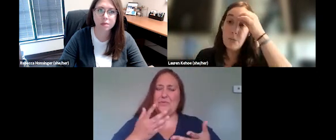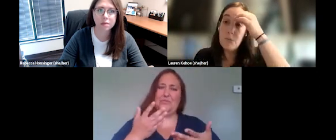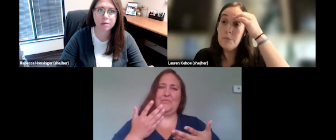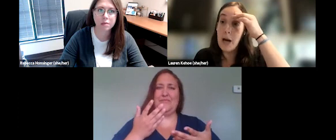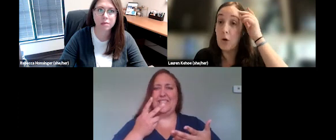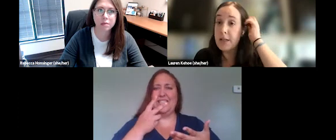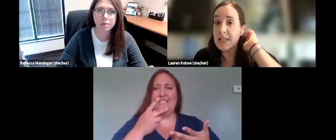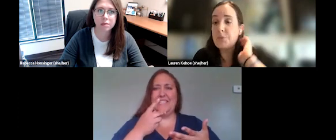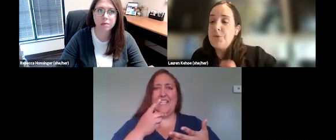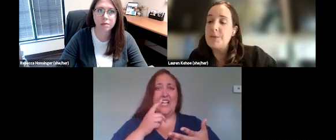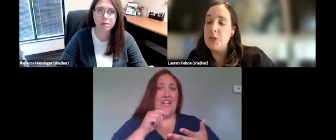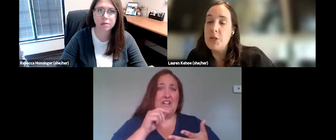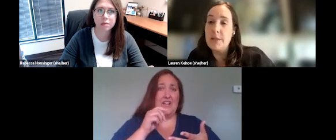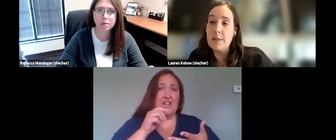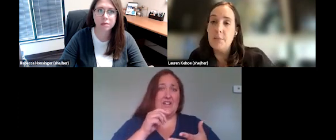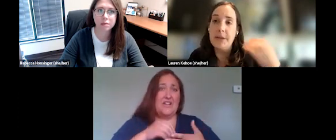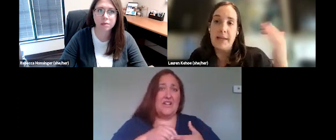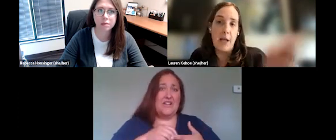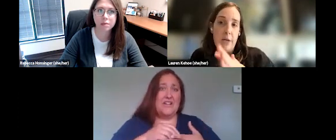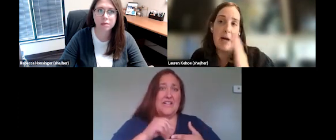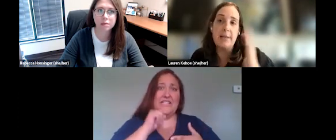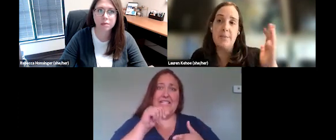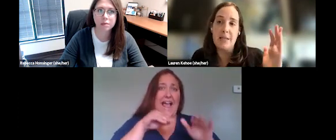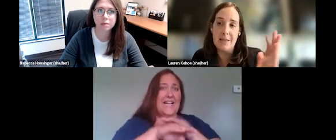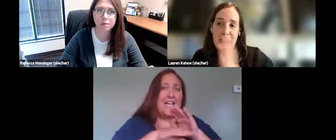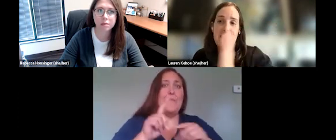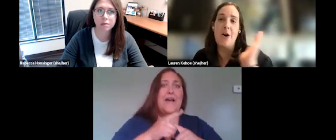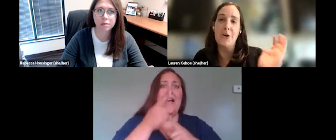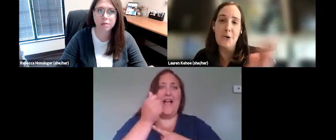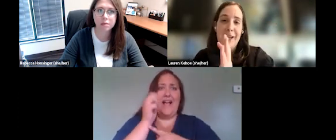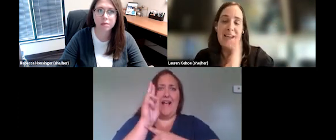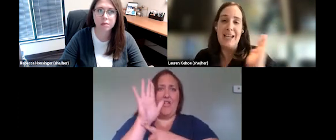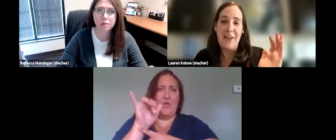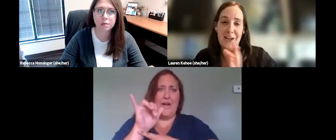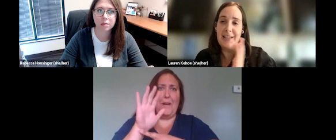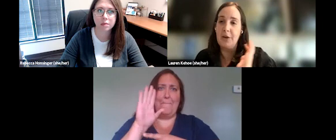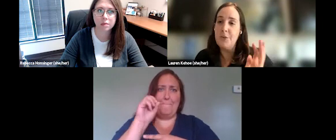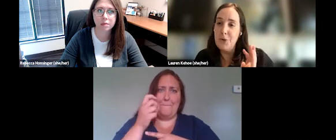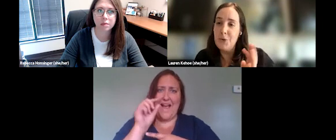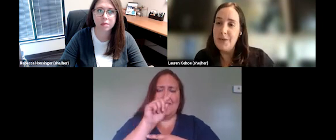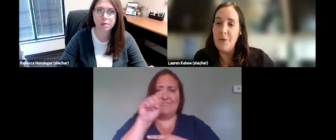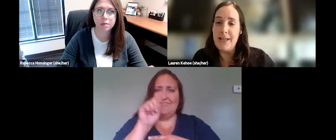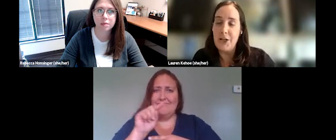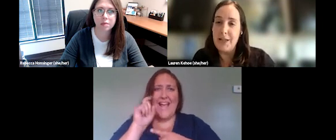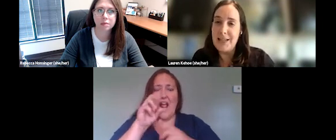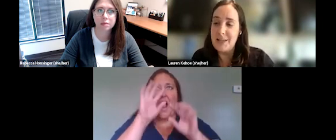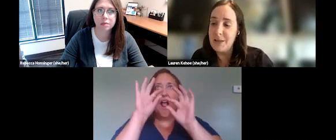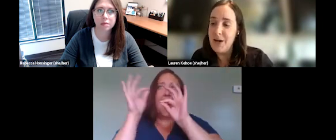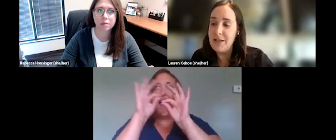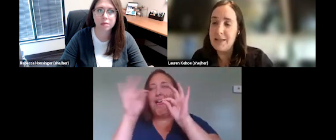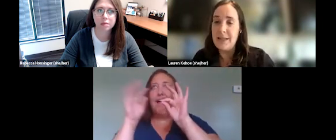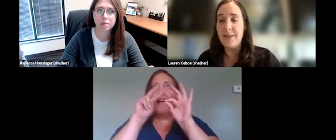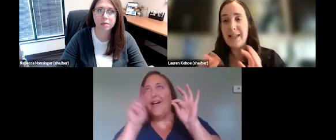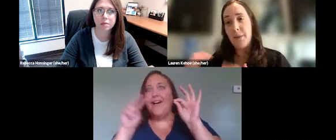are now more accessible through the SpringShare system, but the gallery boxes, because sometimes they auto kind of carousel through, that was not a good